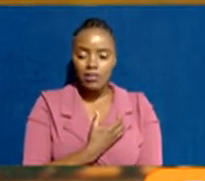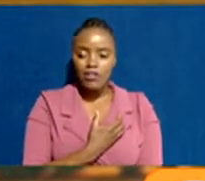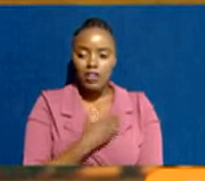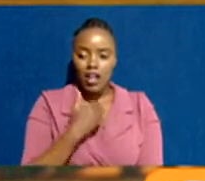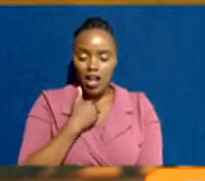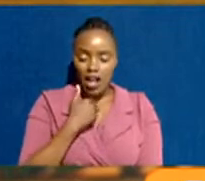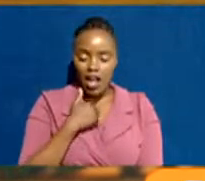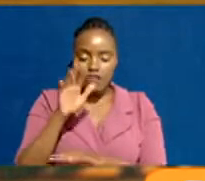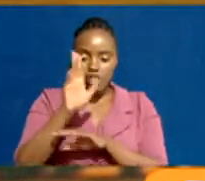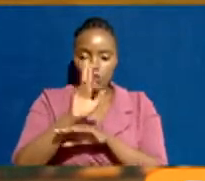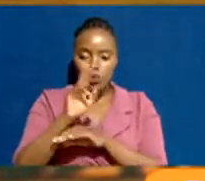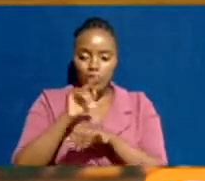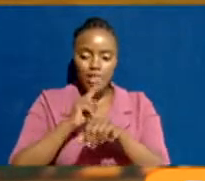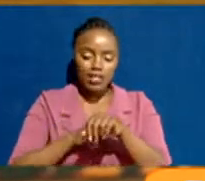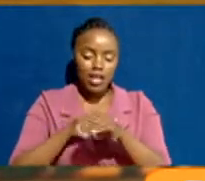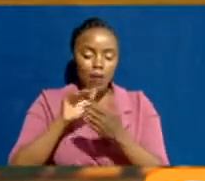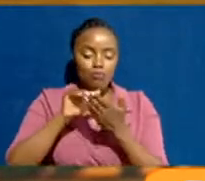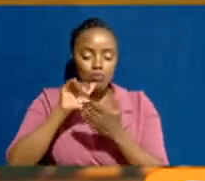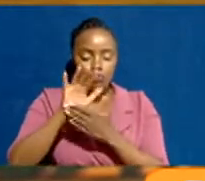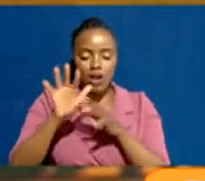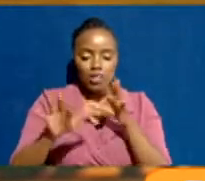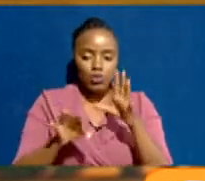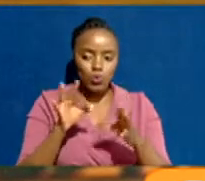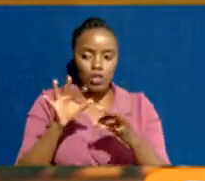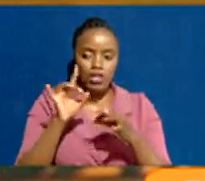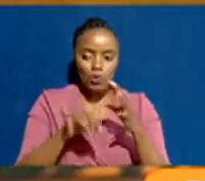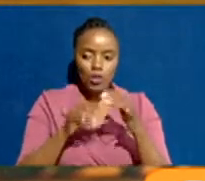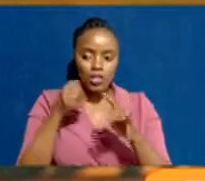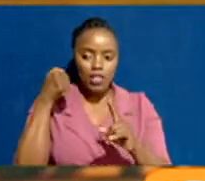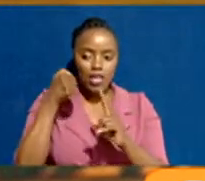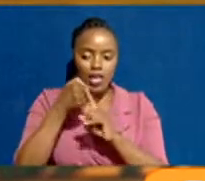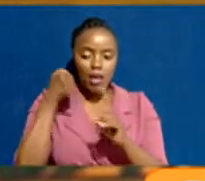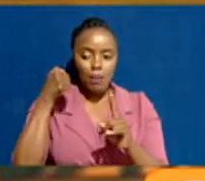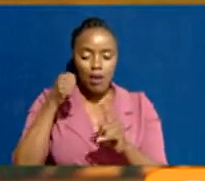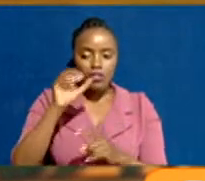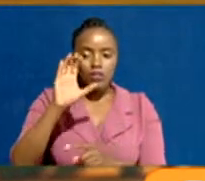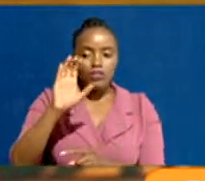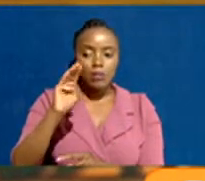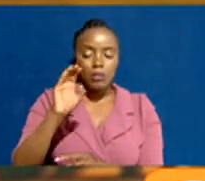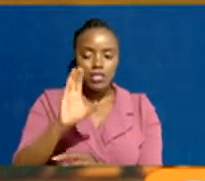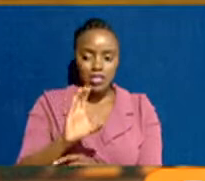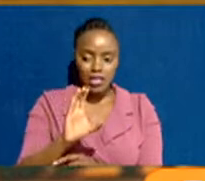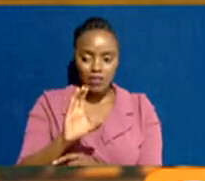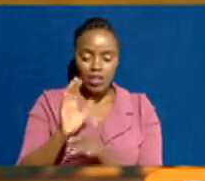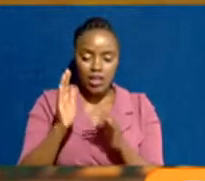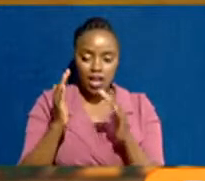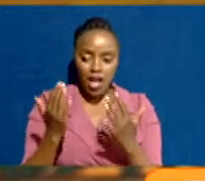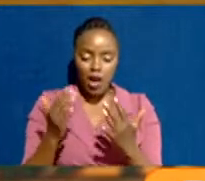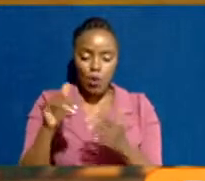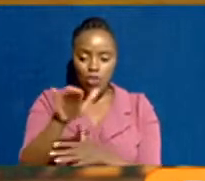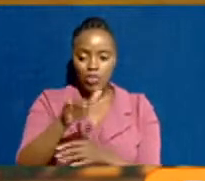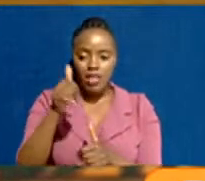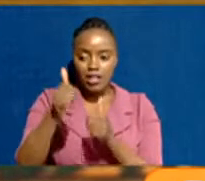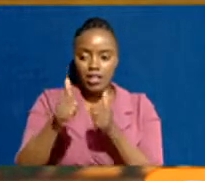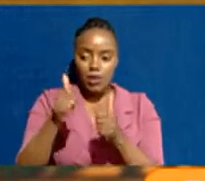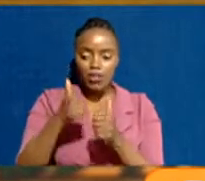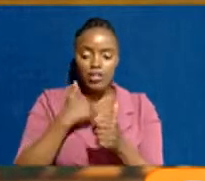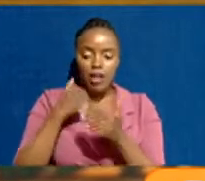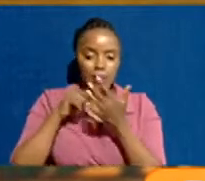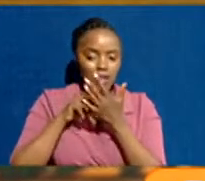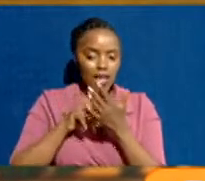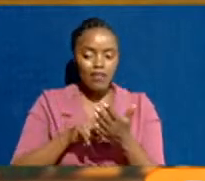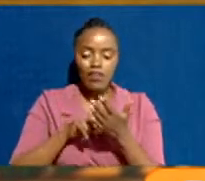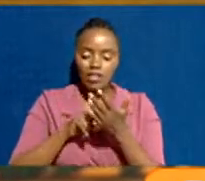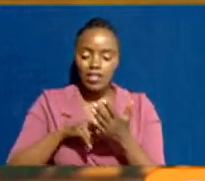takes a lot of time to analyze is the impact of this CPC in terms of the areas that we have been